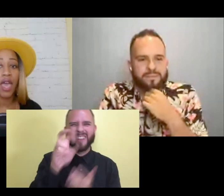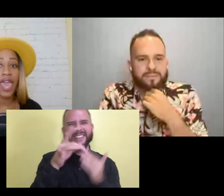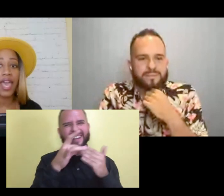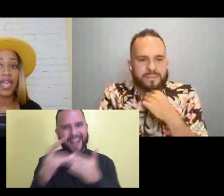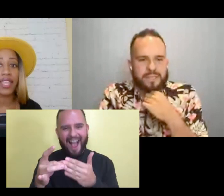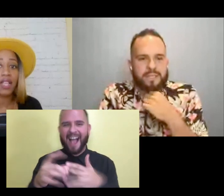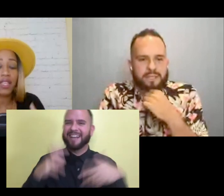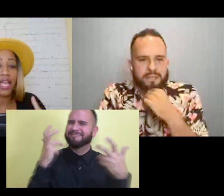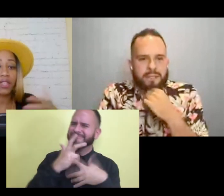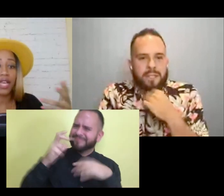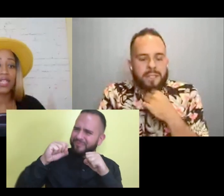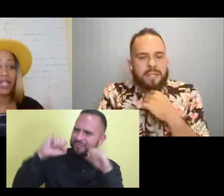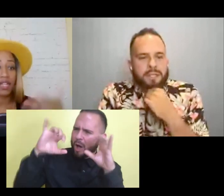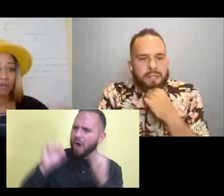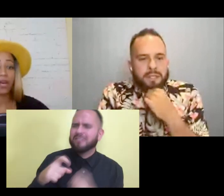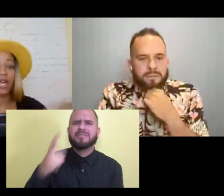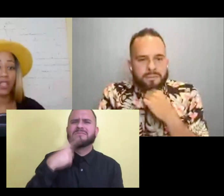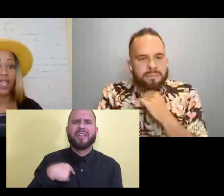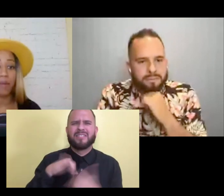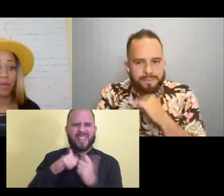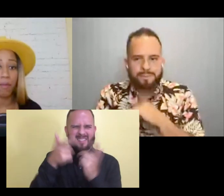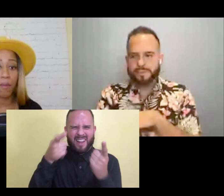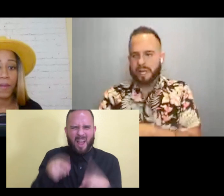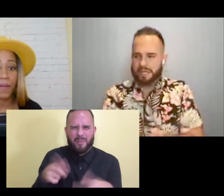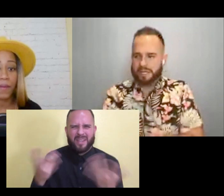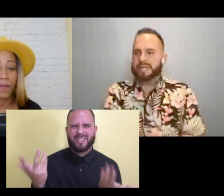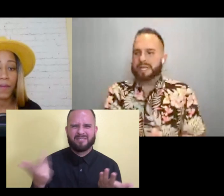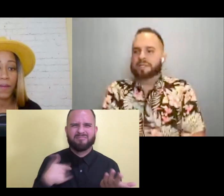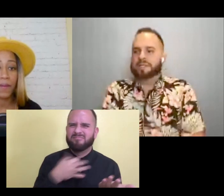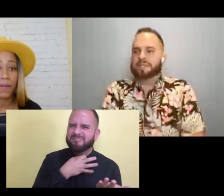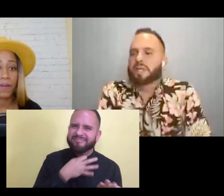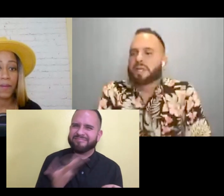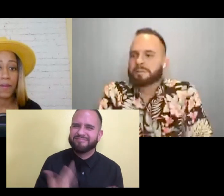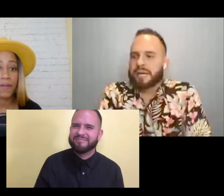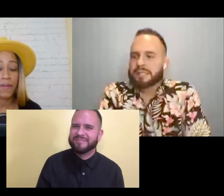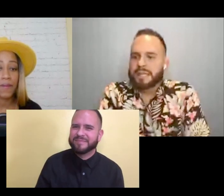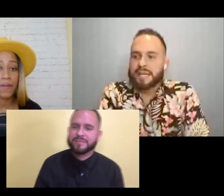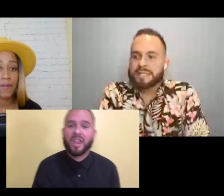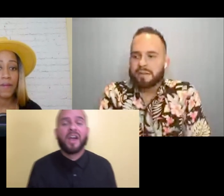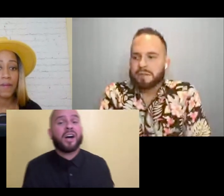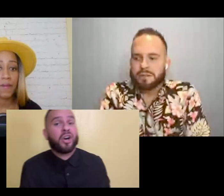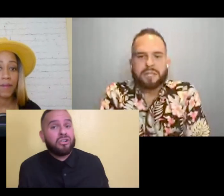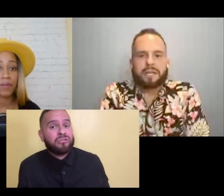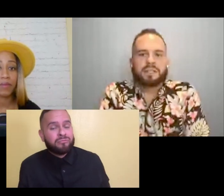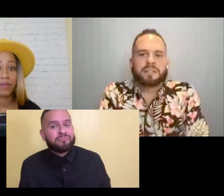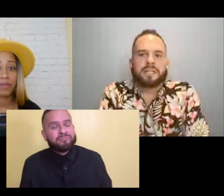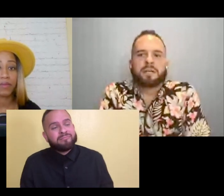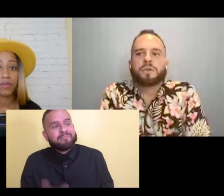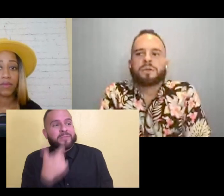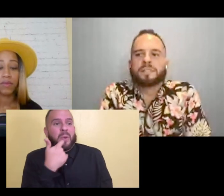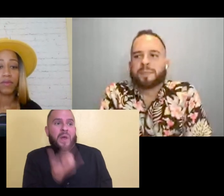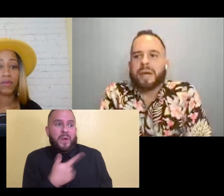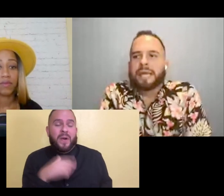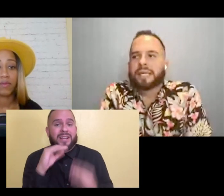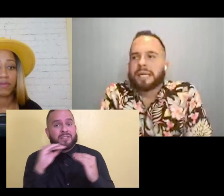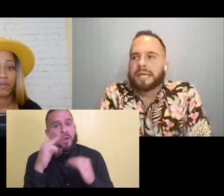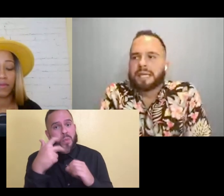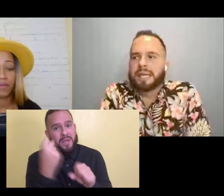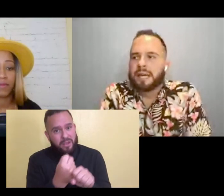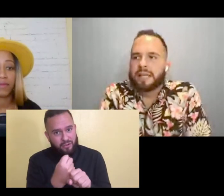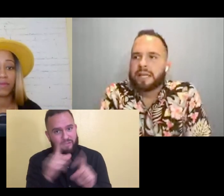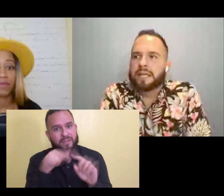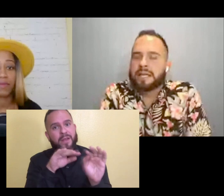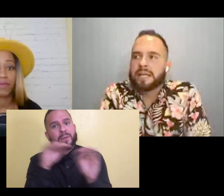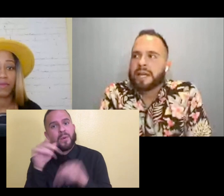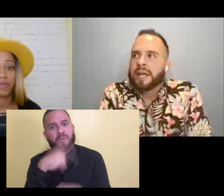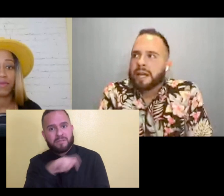journey and how did that come about? How did that happen? Yeah, so like I said, I taught for 3 years and then I moved to Spain. And